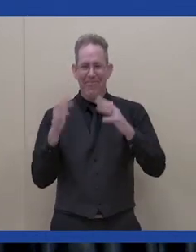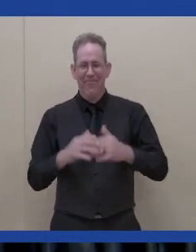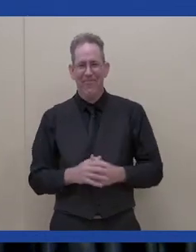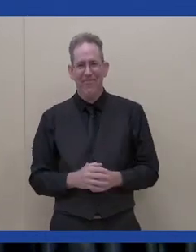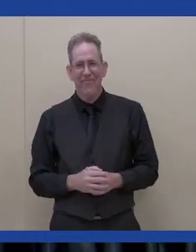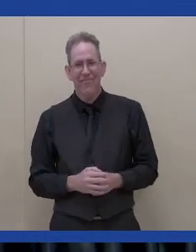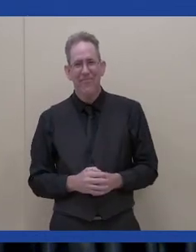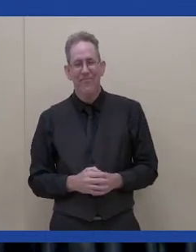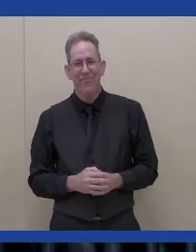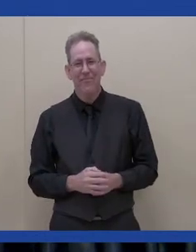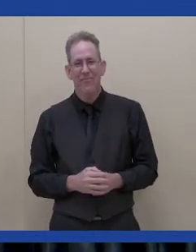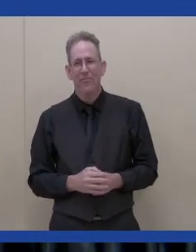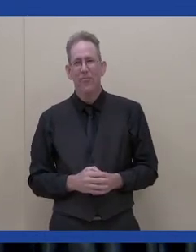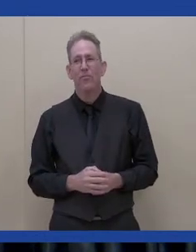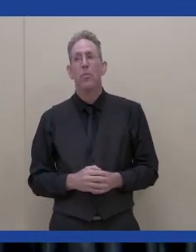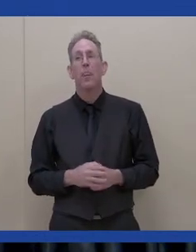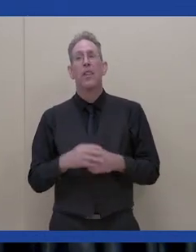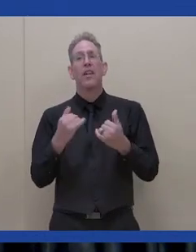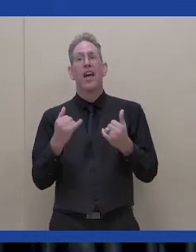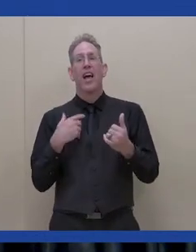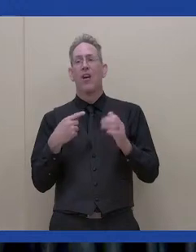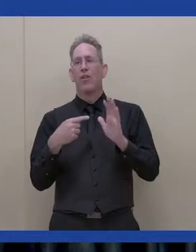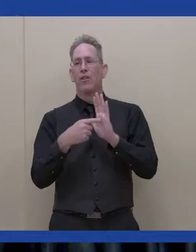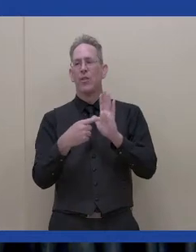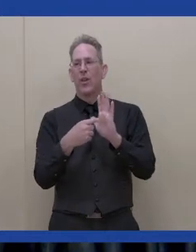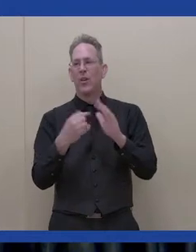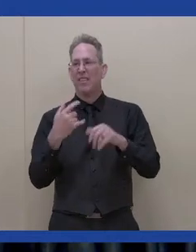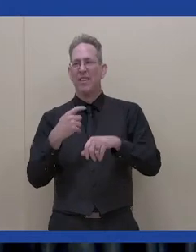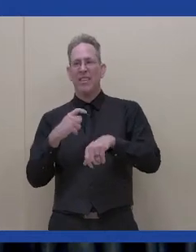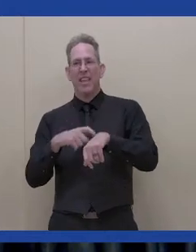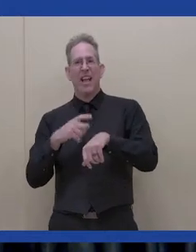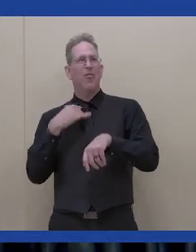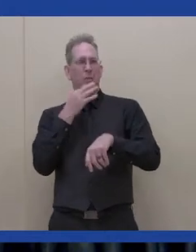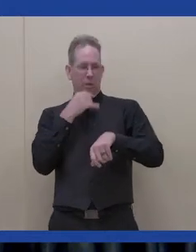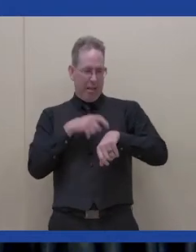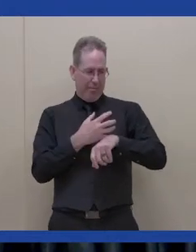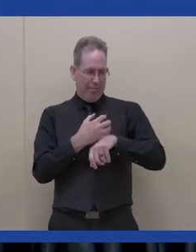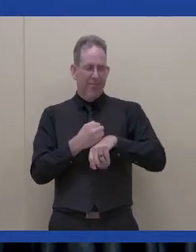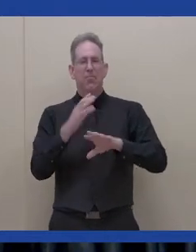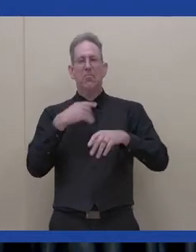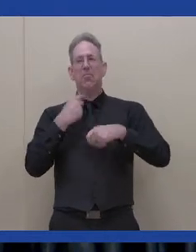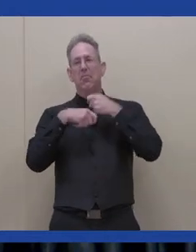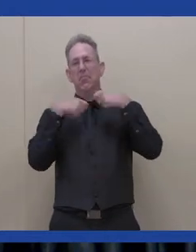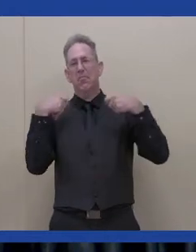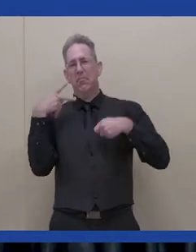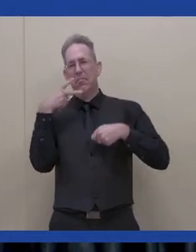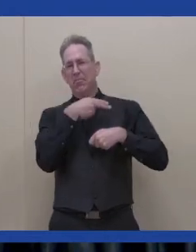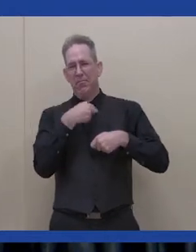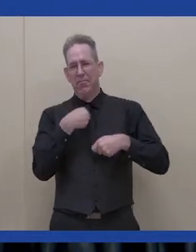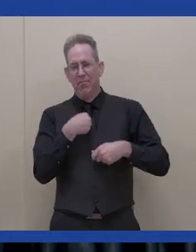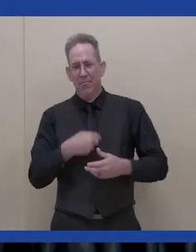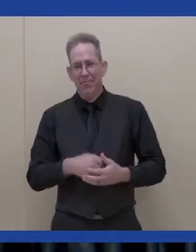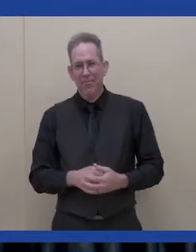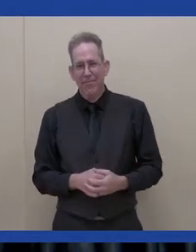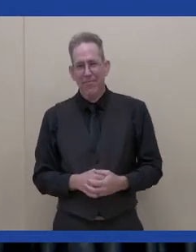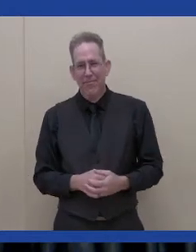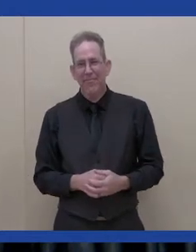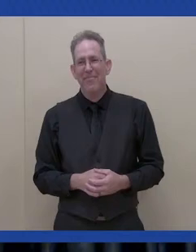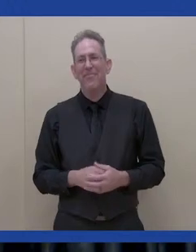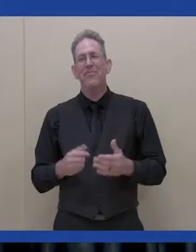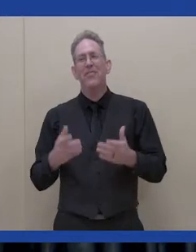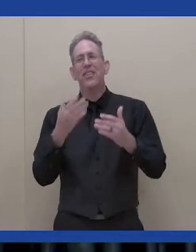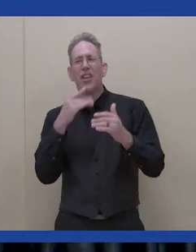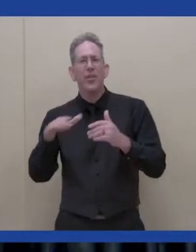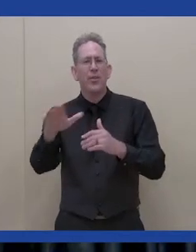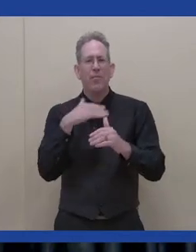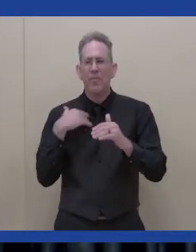And leading by example, that concludes my remarks. So thank you again to my colleagues, to Mayor Mulvaney Stanek, and to everyone here